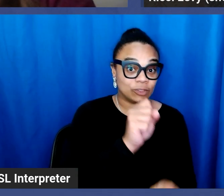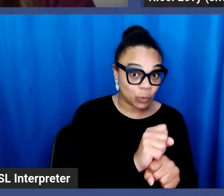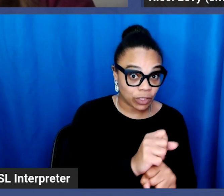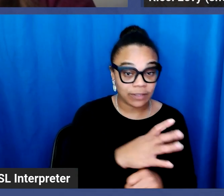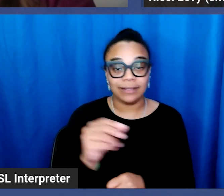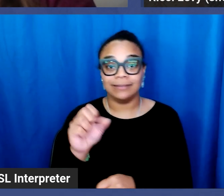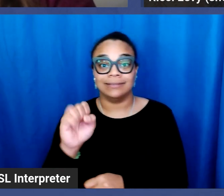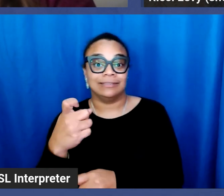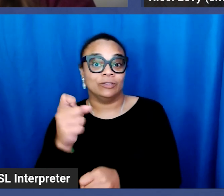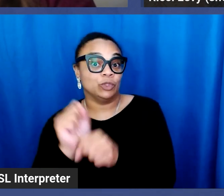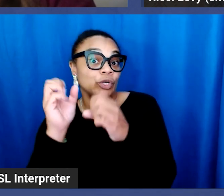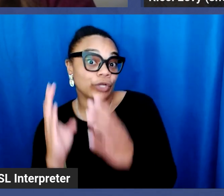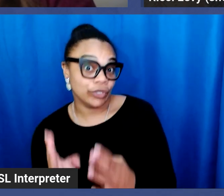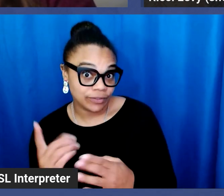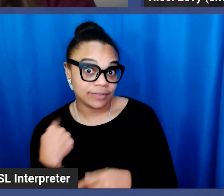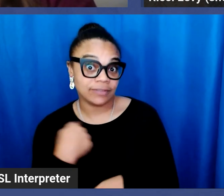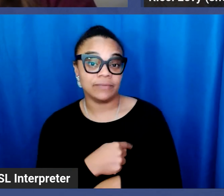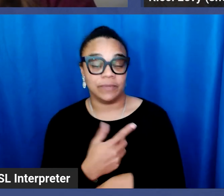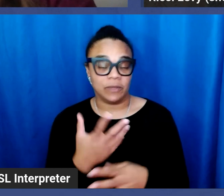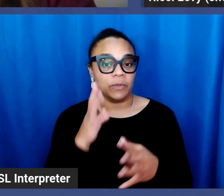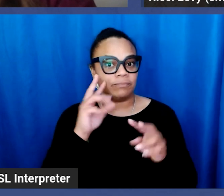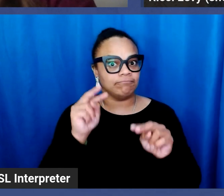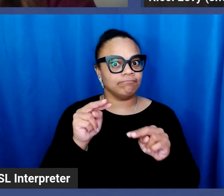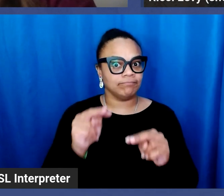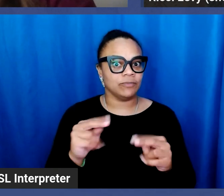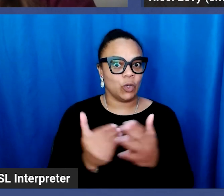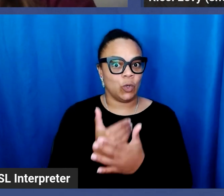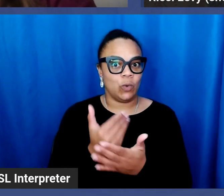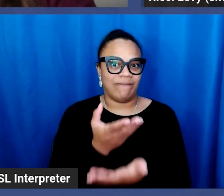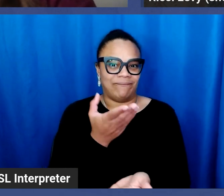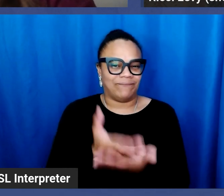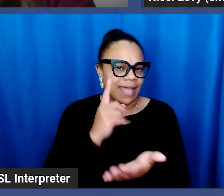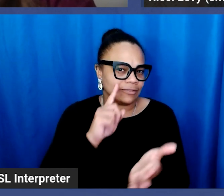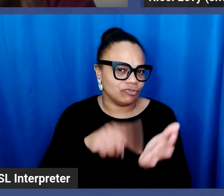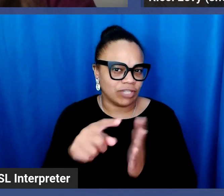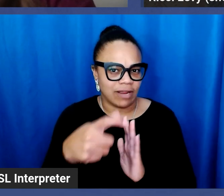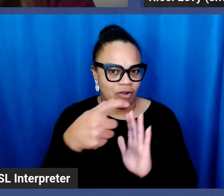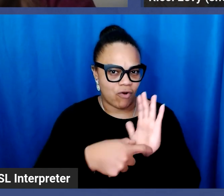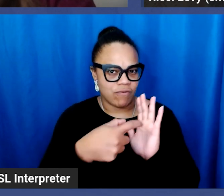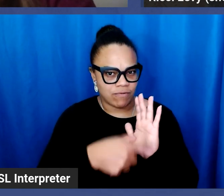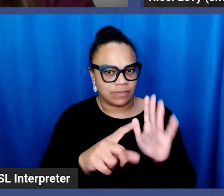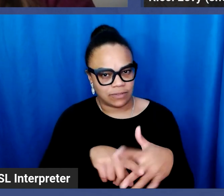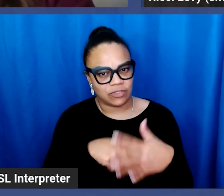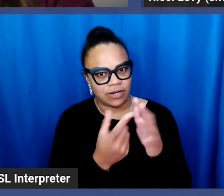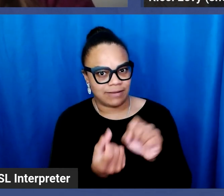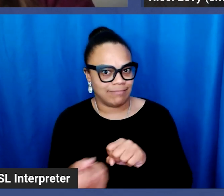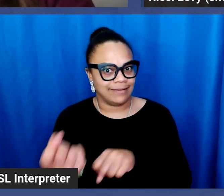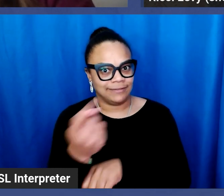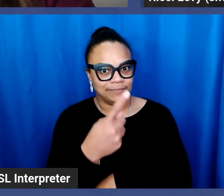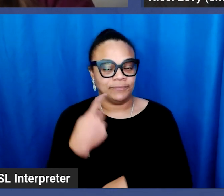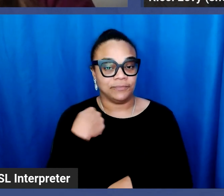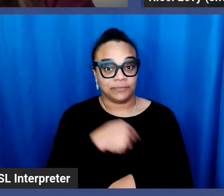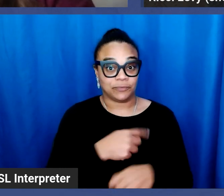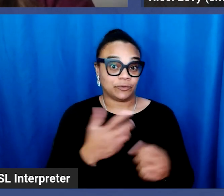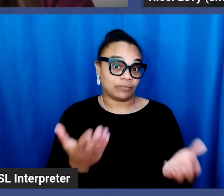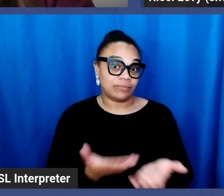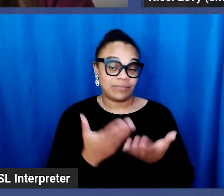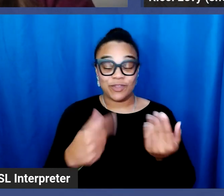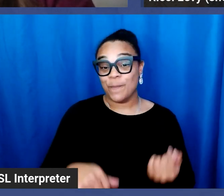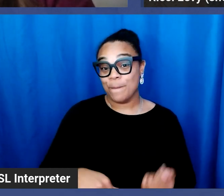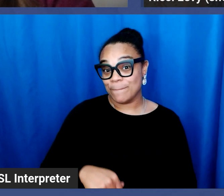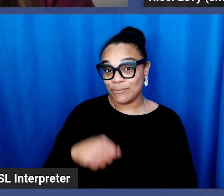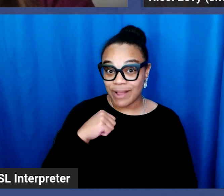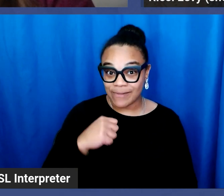look for some new fact check articles in the beginning of the new year. You know, we at Woodhull are